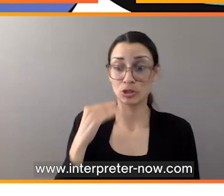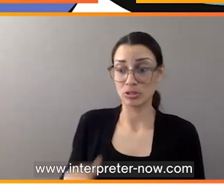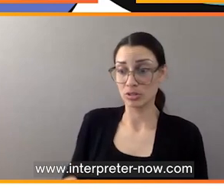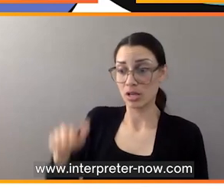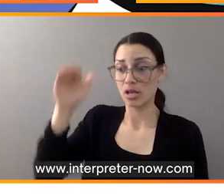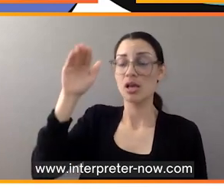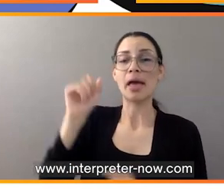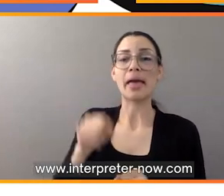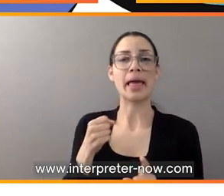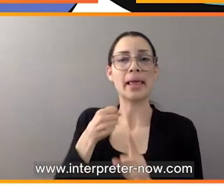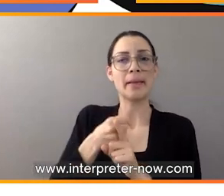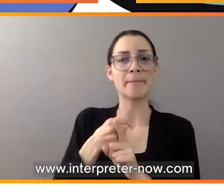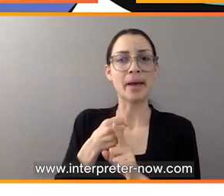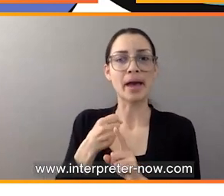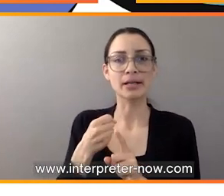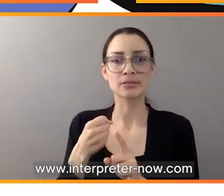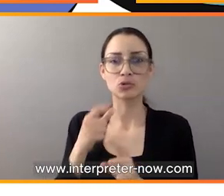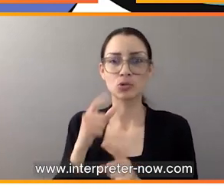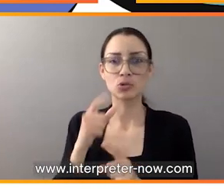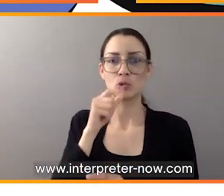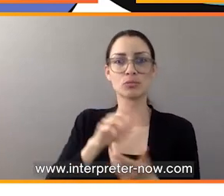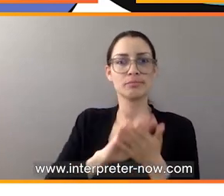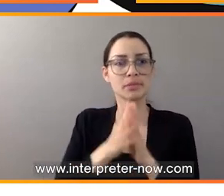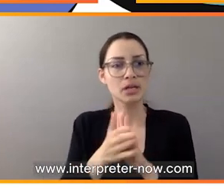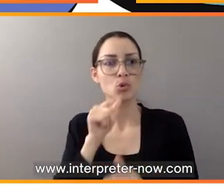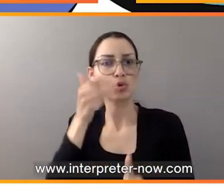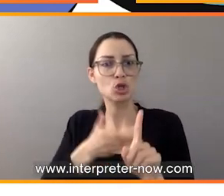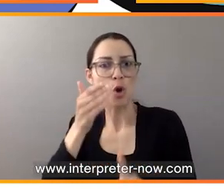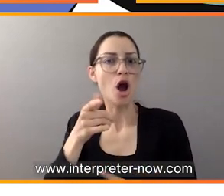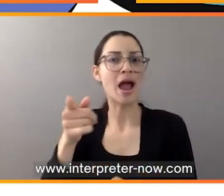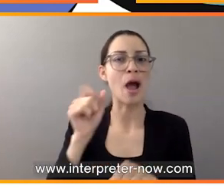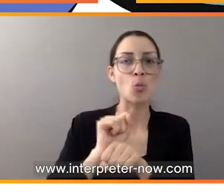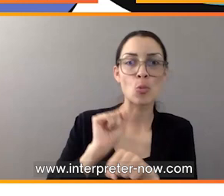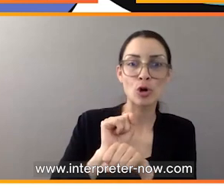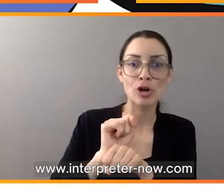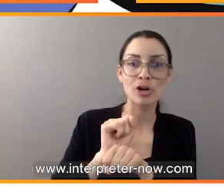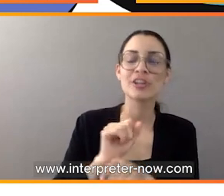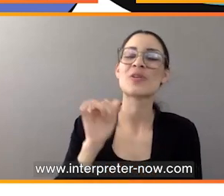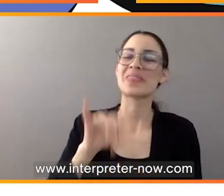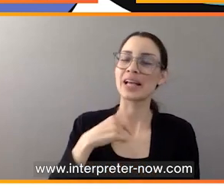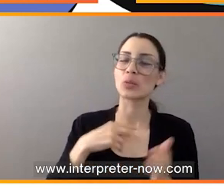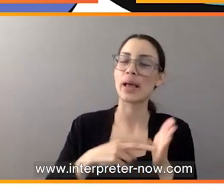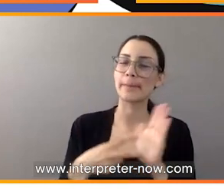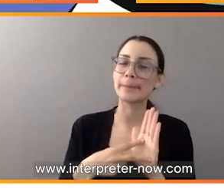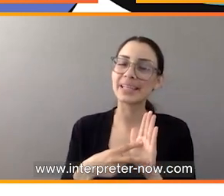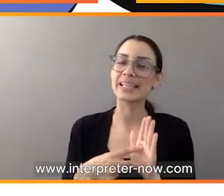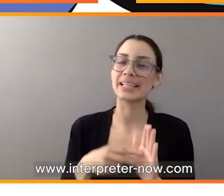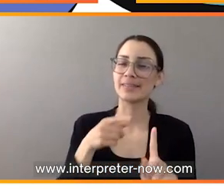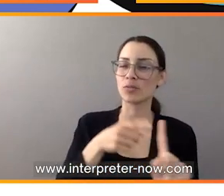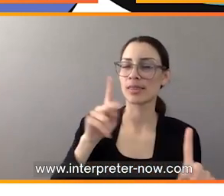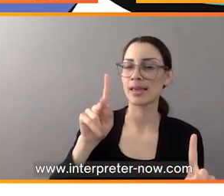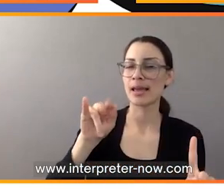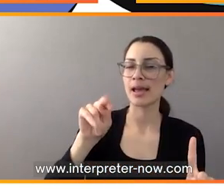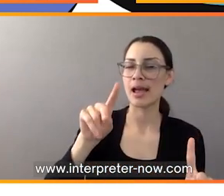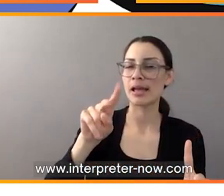are and how you show up, you know, at work, right? And so that's what I mean by kindness. Like, I think there's a capability of